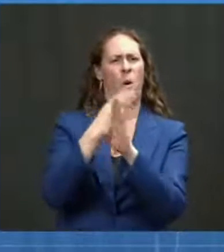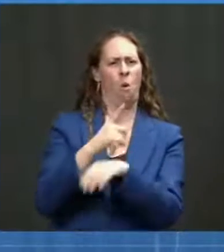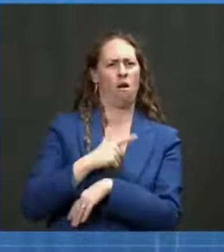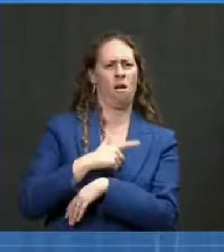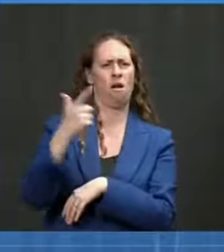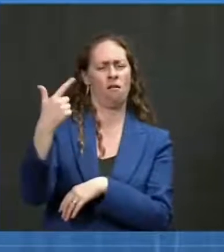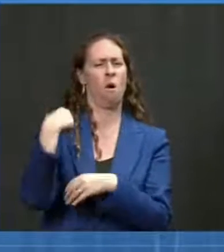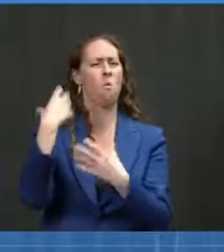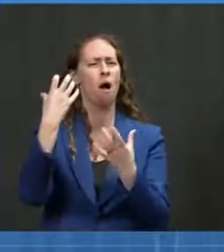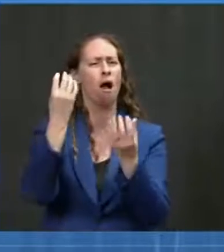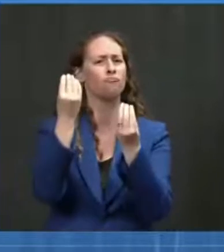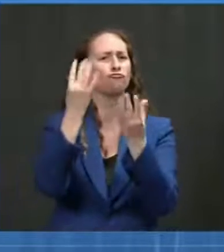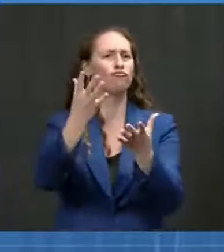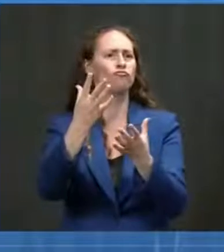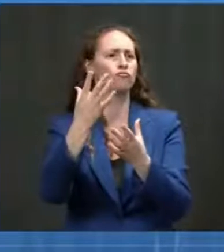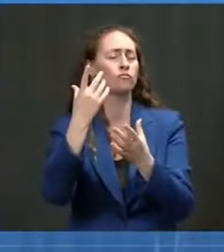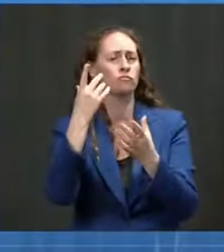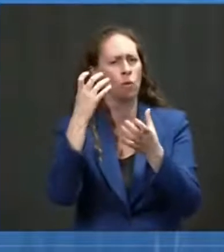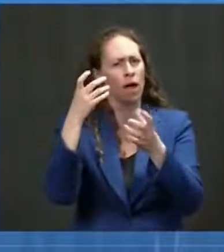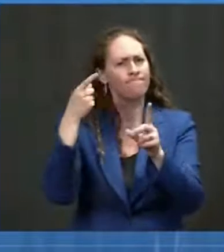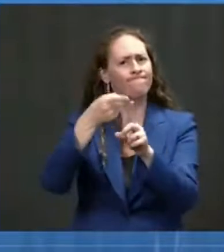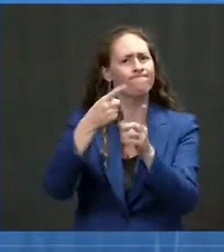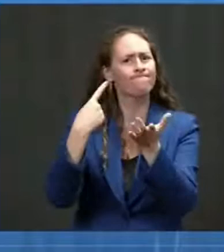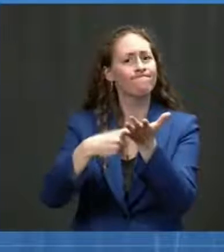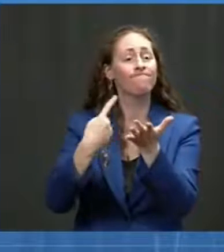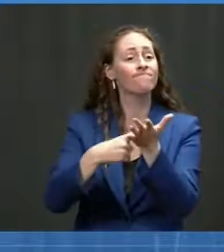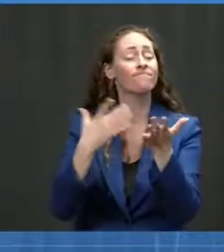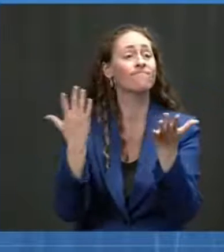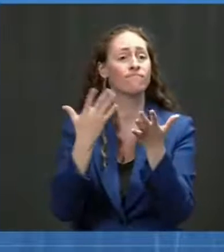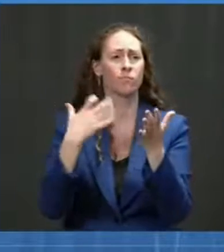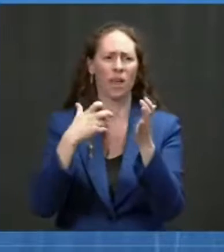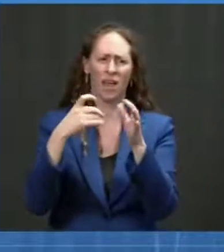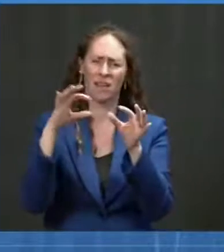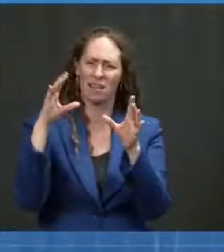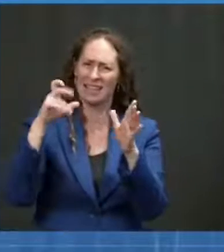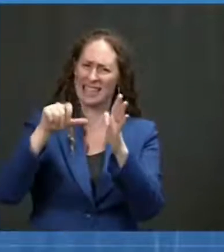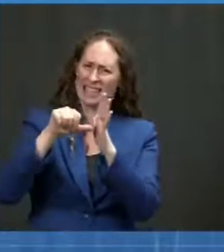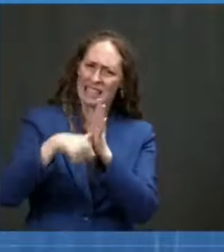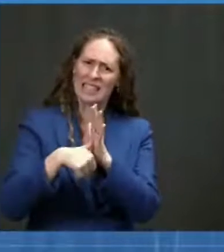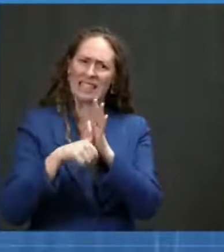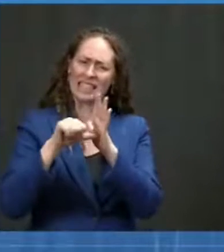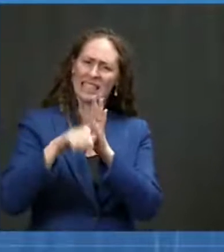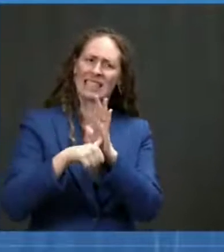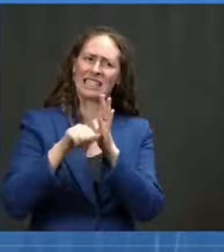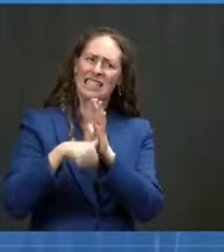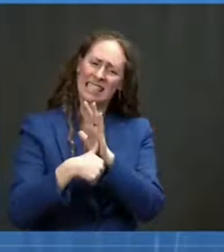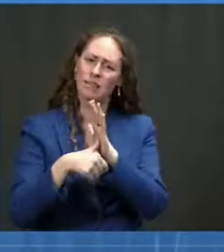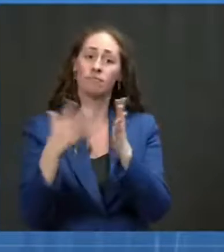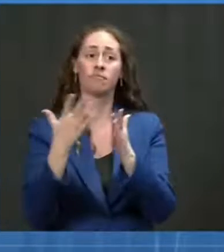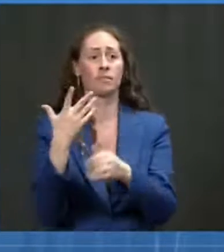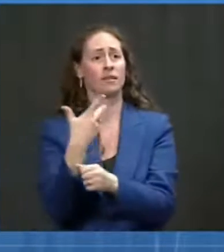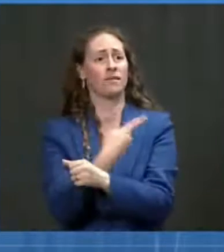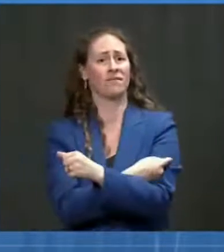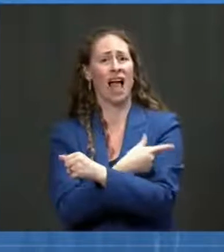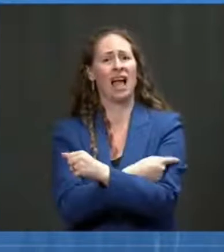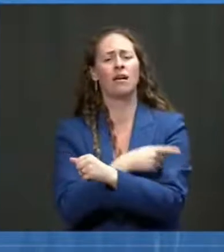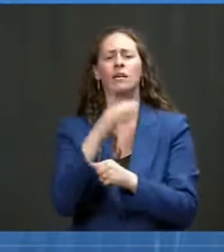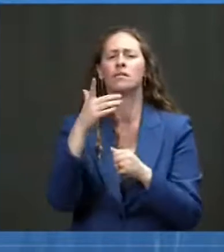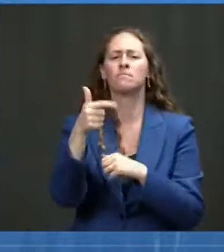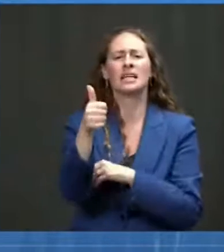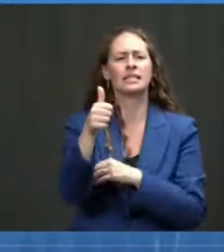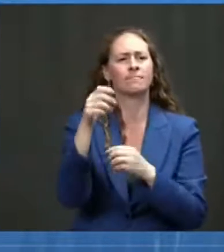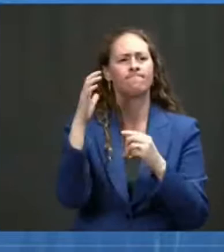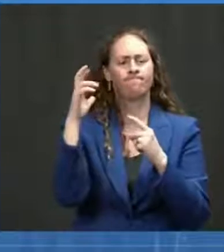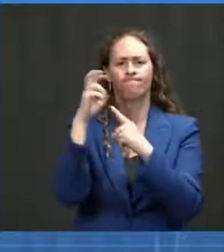our decisions, I want to emphasize one final thing. Our vaccines continue to offer the best protection against